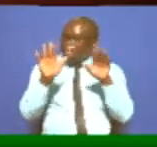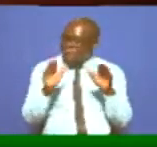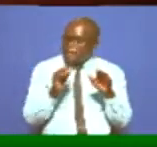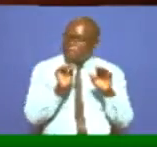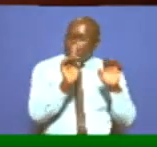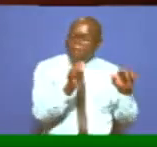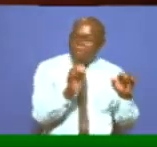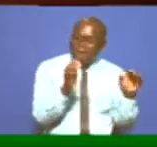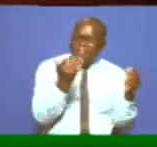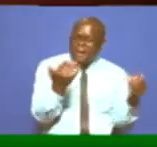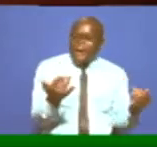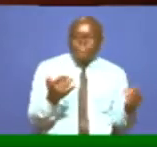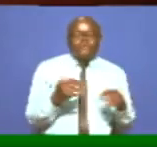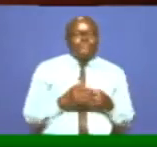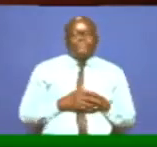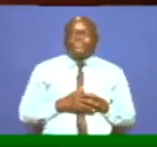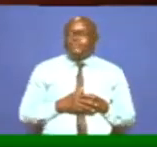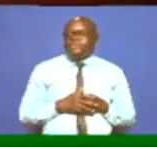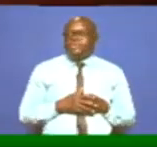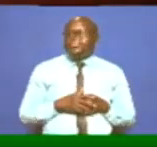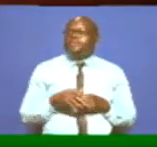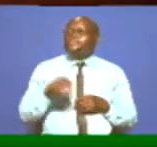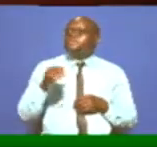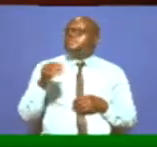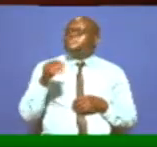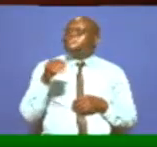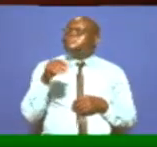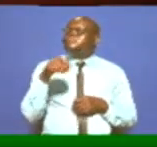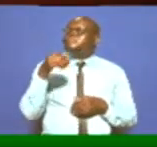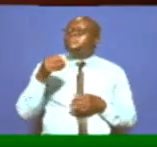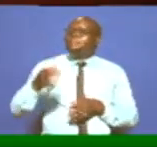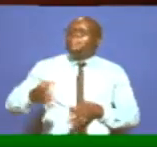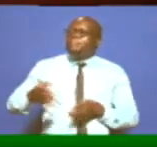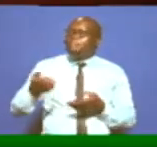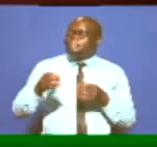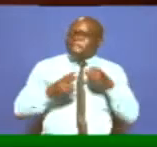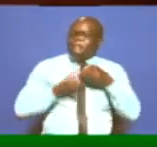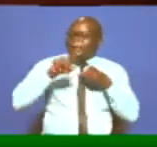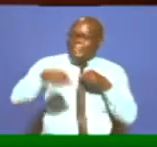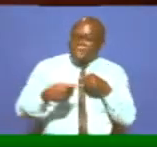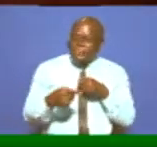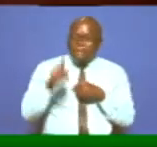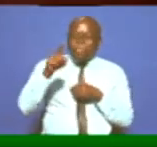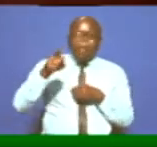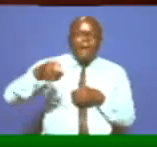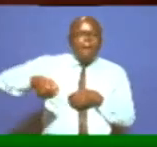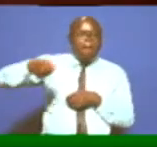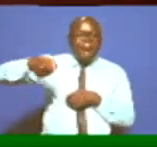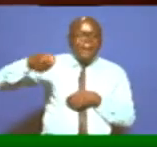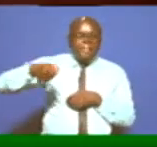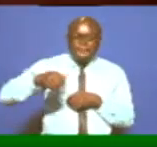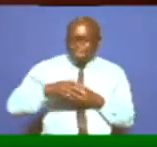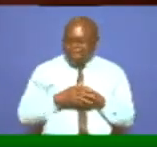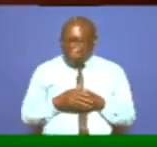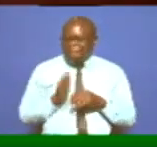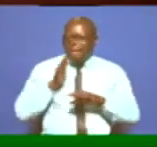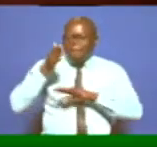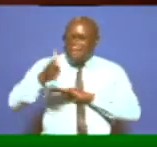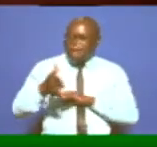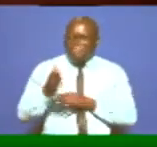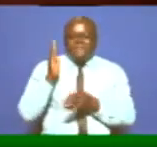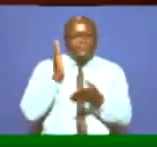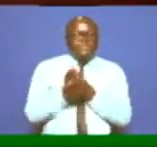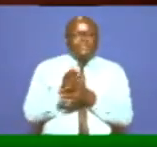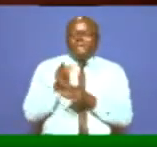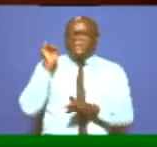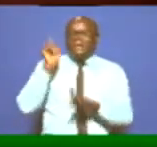speak right now, the price per bag is costing about 7,000 Kenya shillings. Mr. Speaker, it's beyond the reach of the